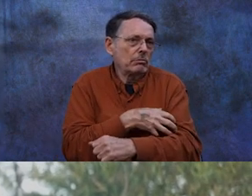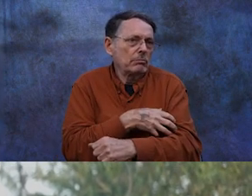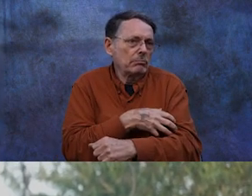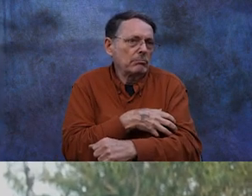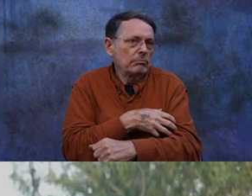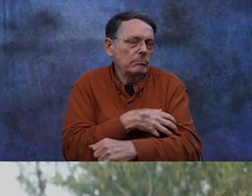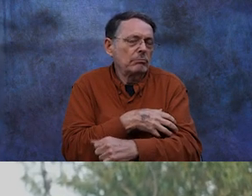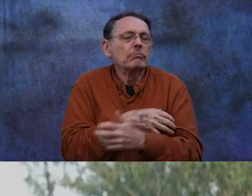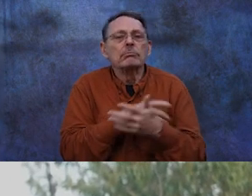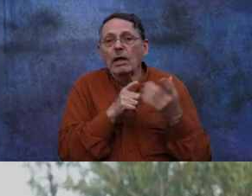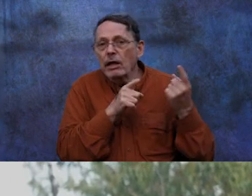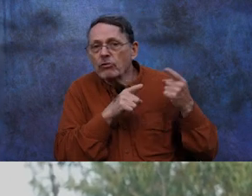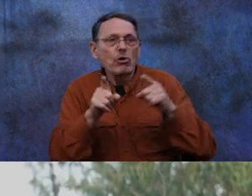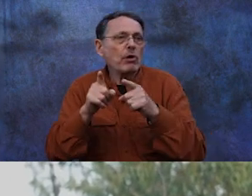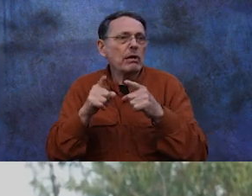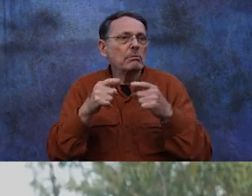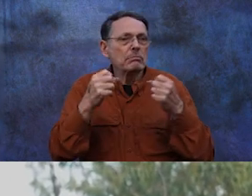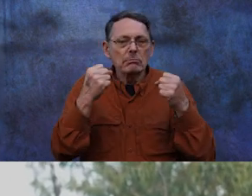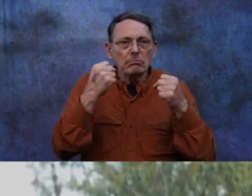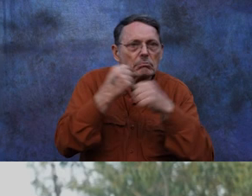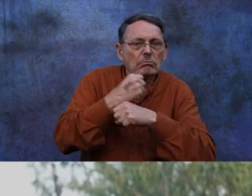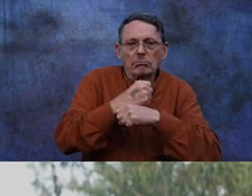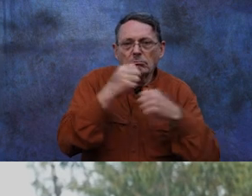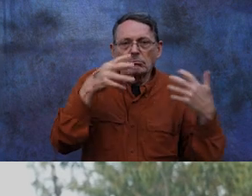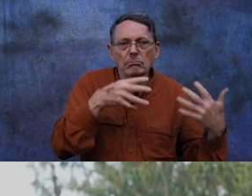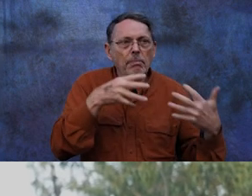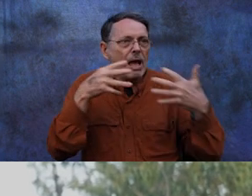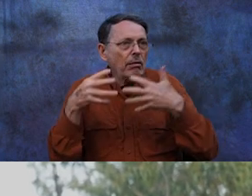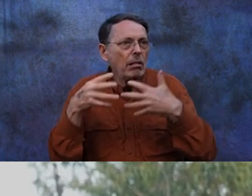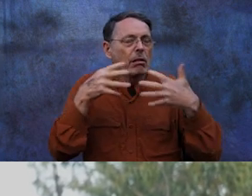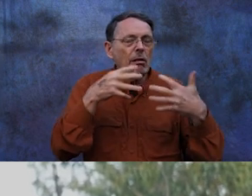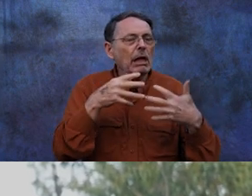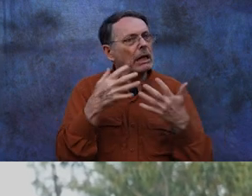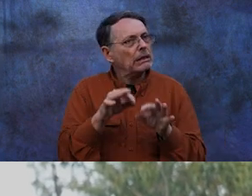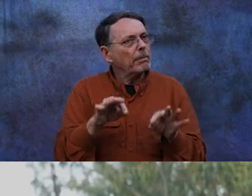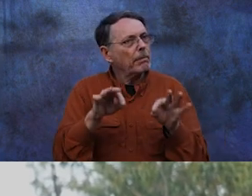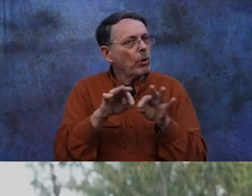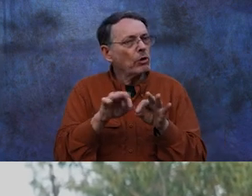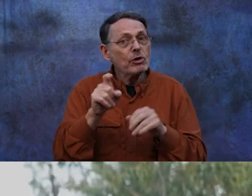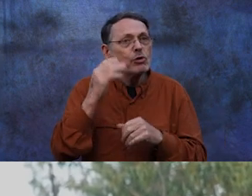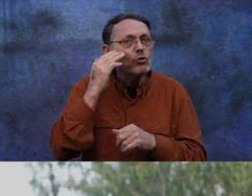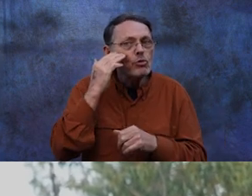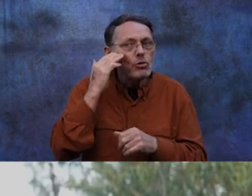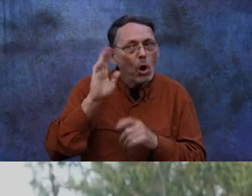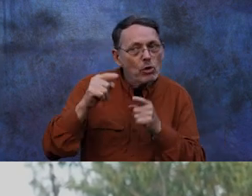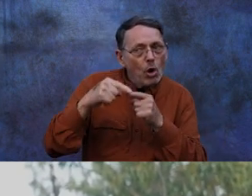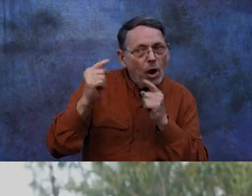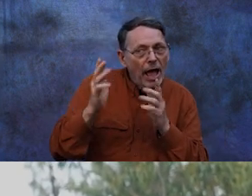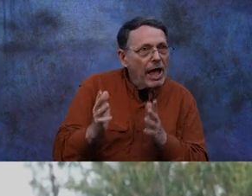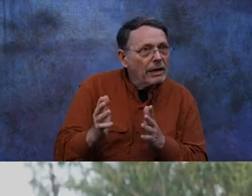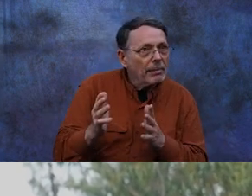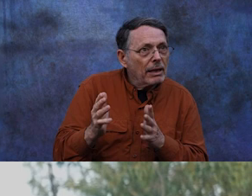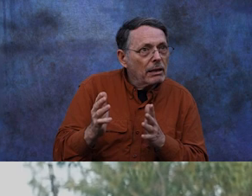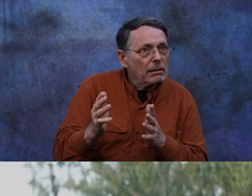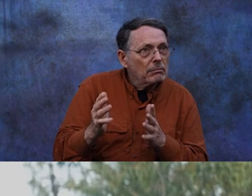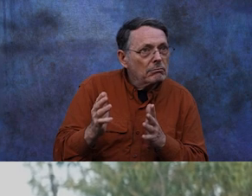And in battle, it is equally as important to know your enemy as it is to know